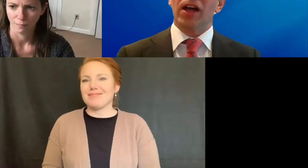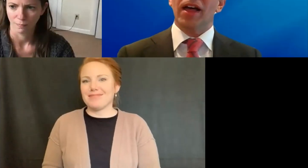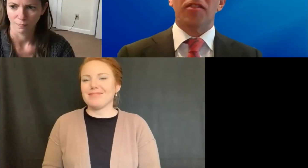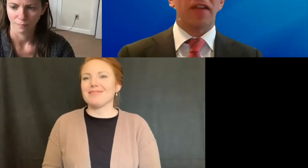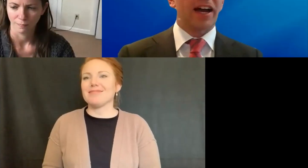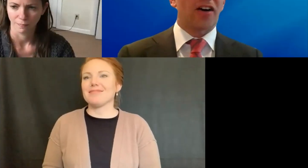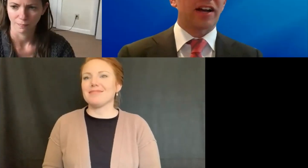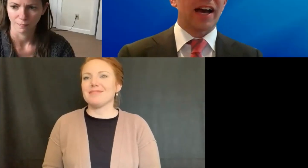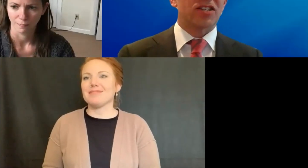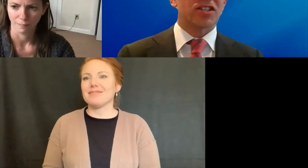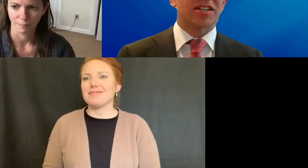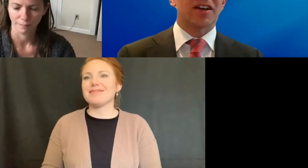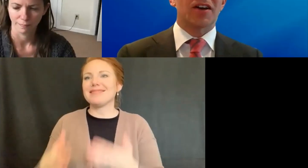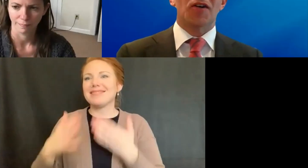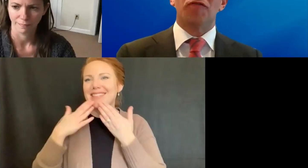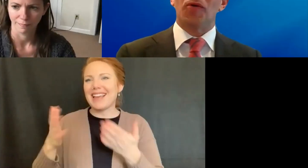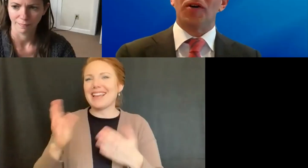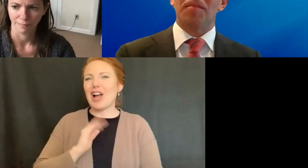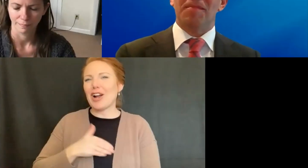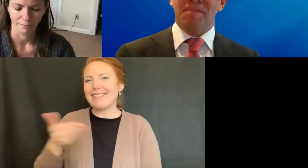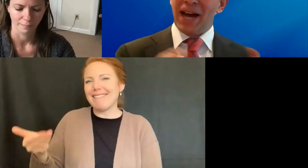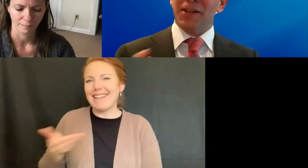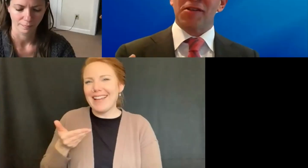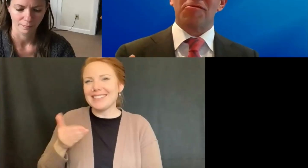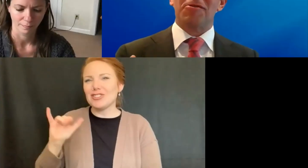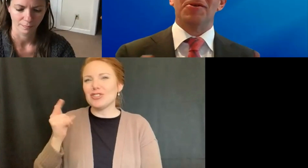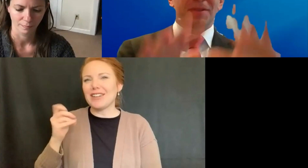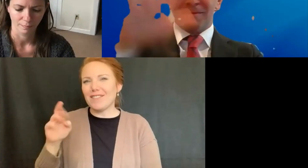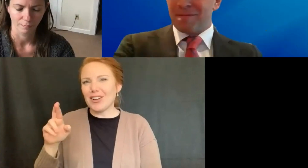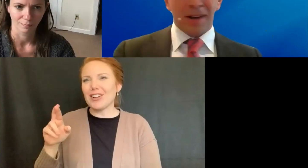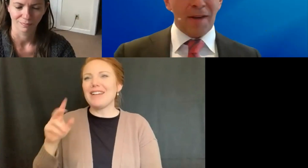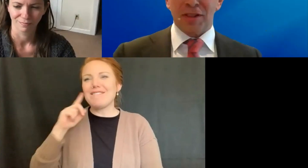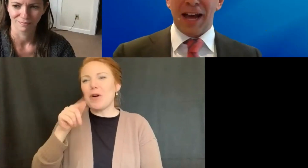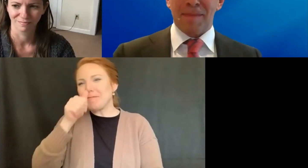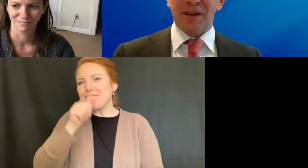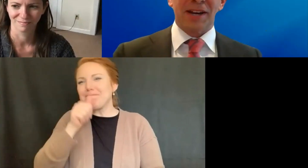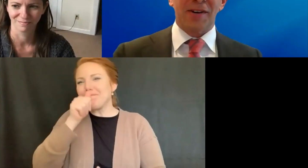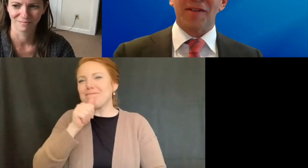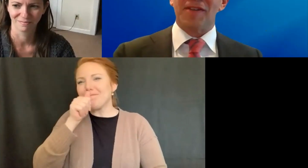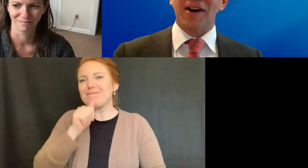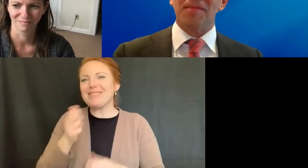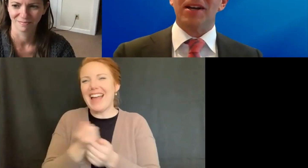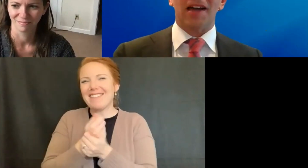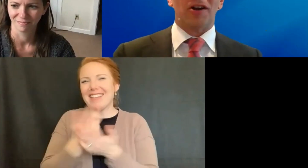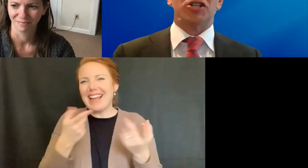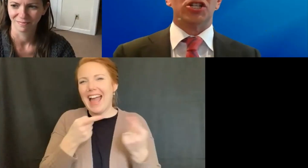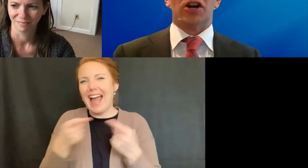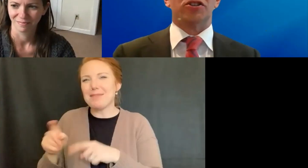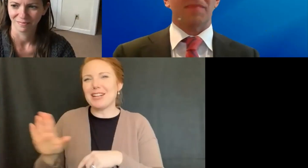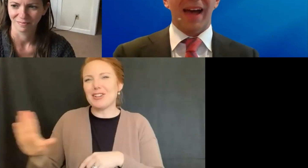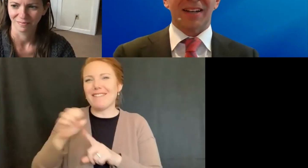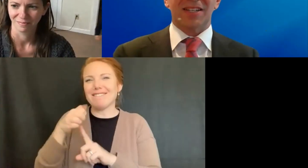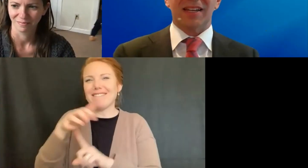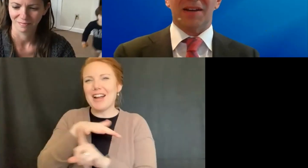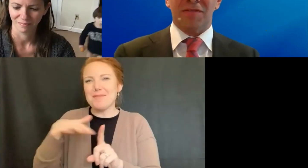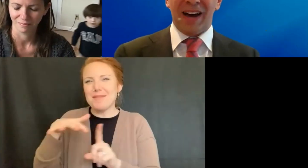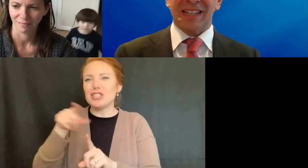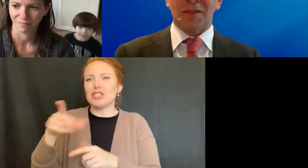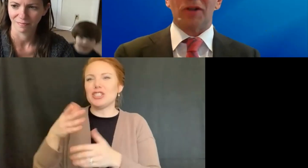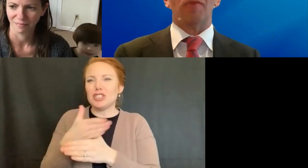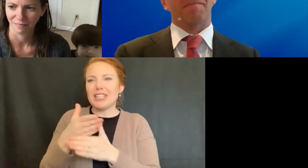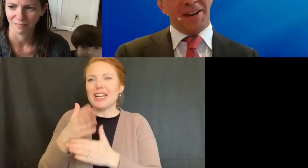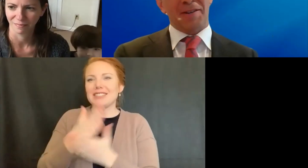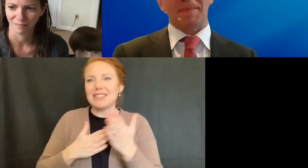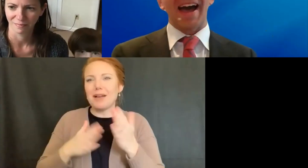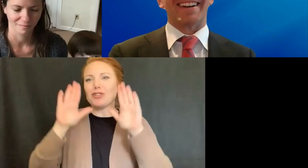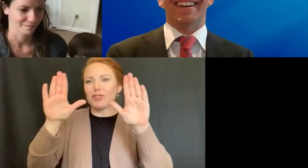center, thank our guest for battling through everything happening in her environment. I thought she shared some excellent